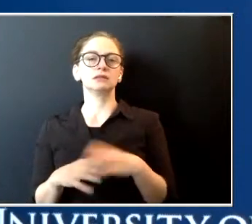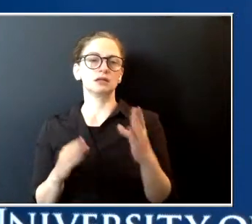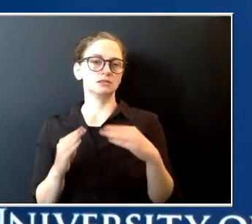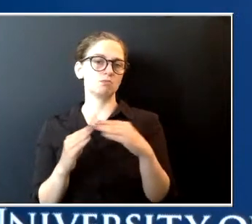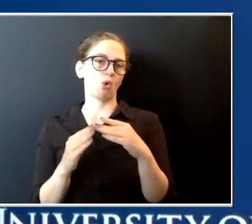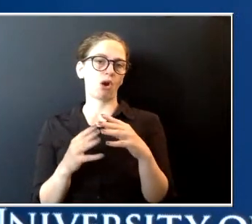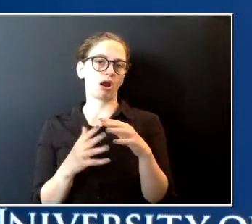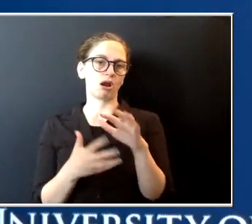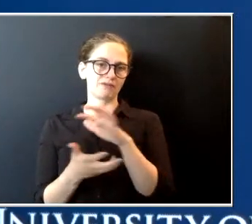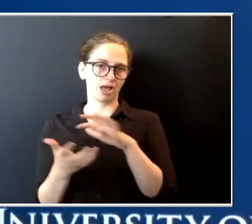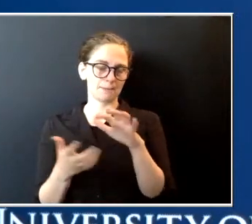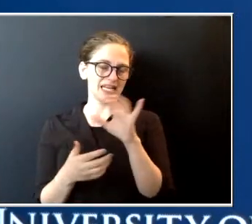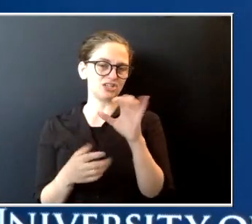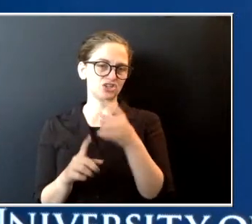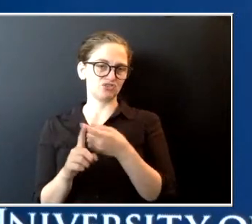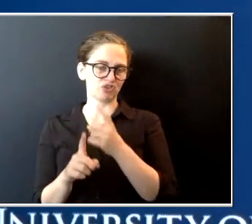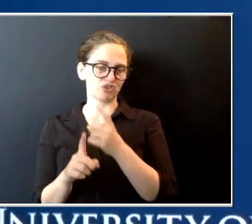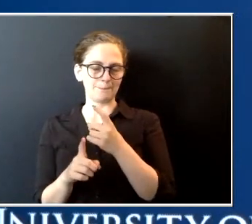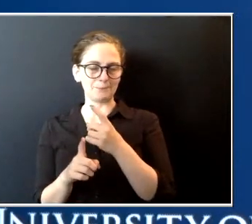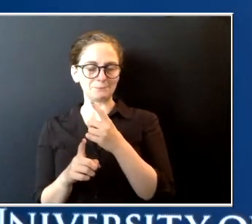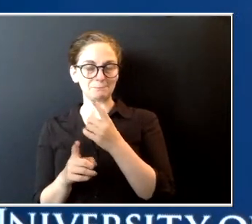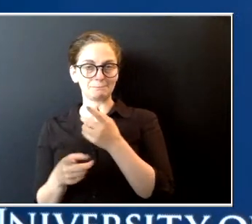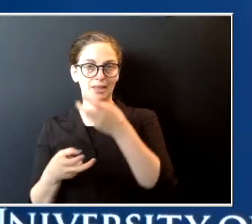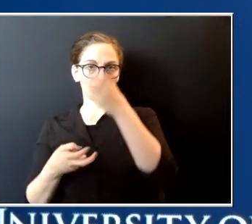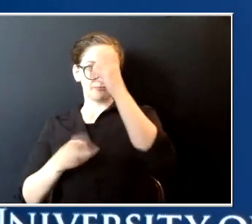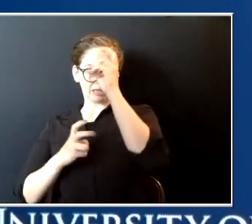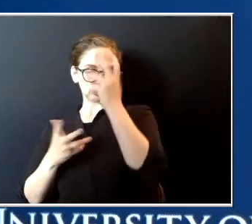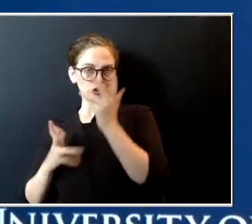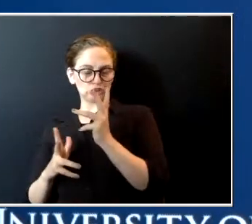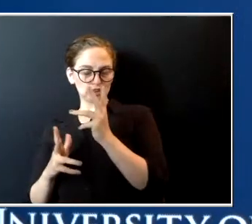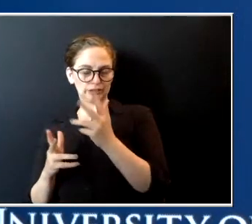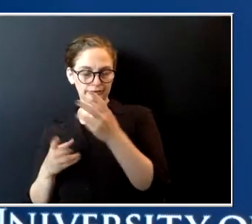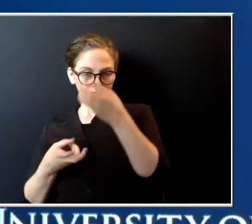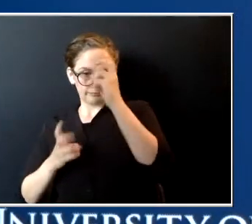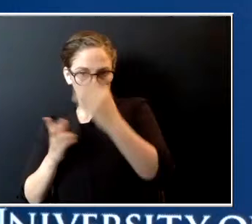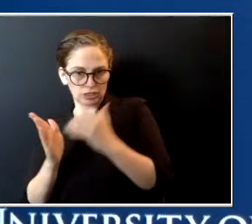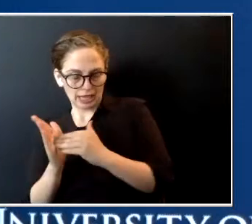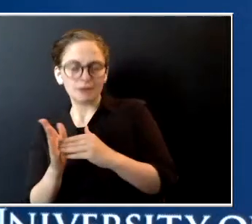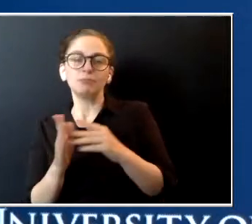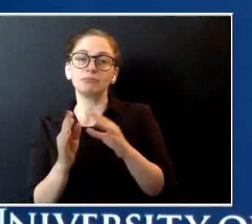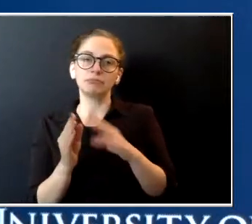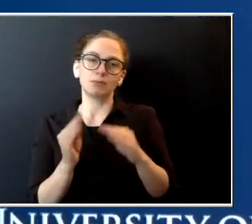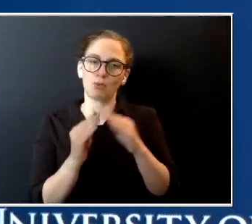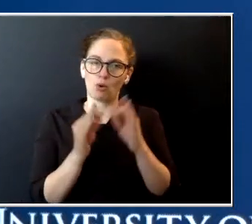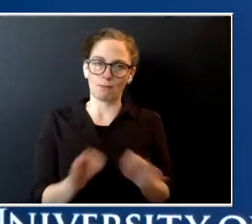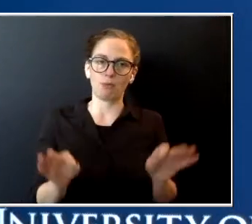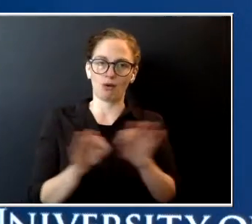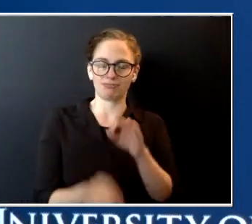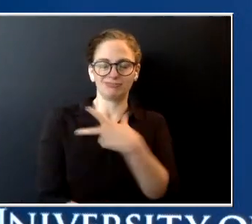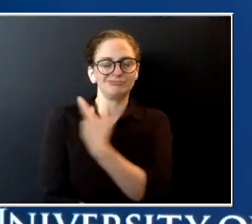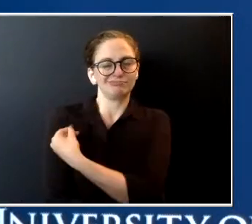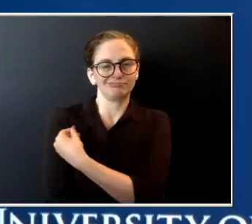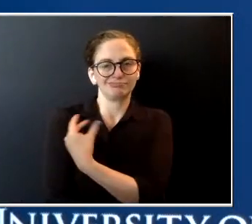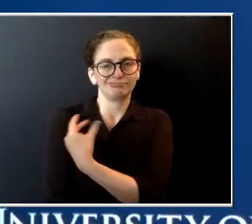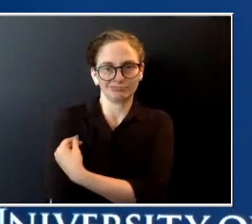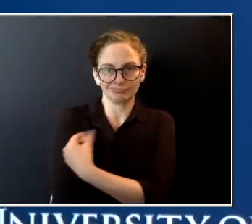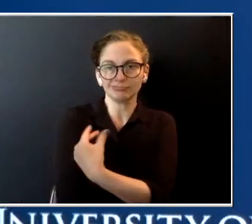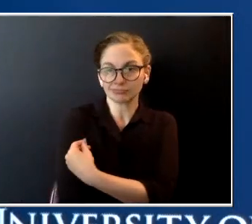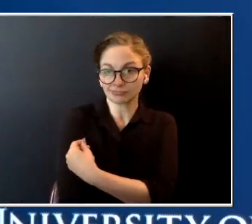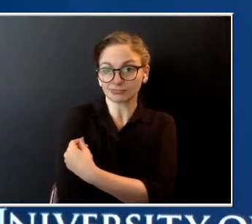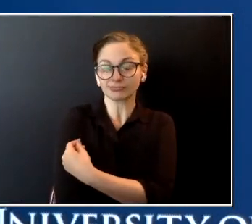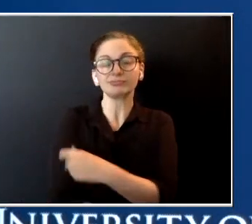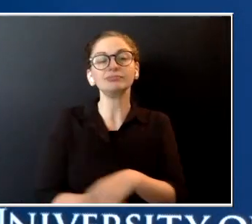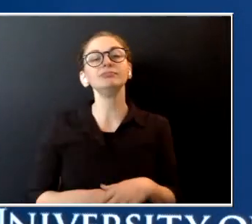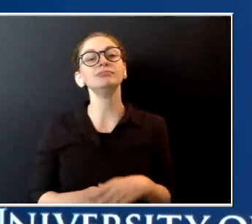and reinfection, but of course, most importantly, the vaccination and revaccination. vaccination. And if you fall under the criteria of needing